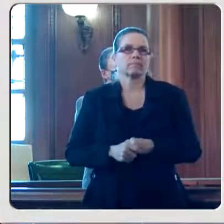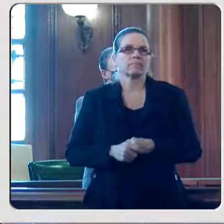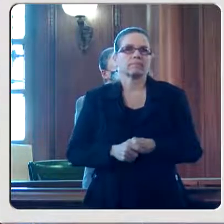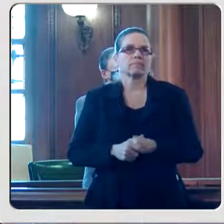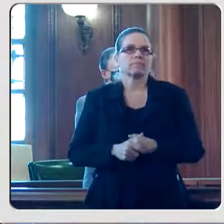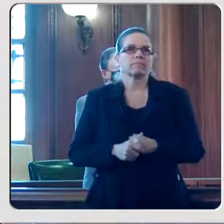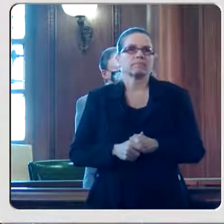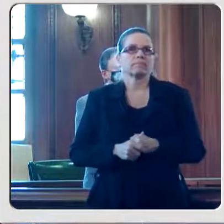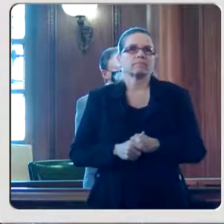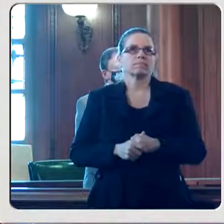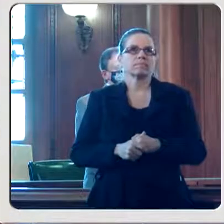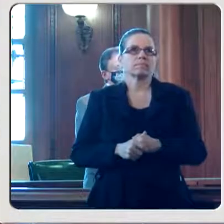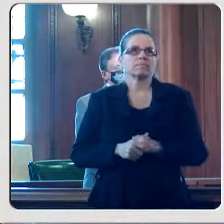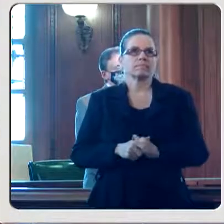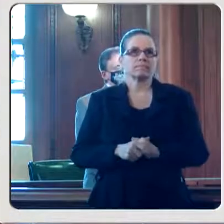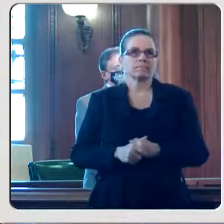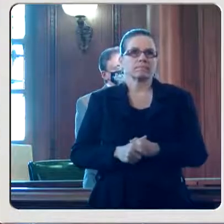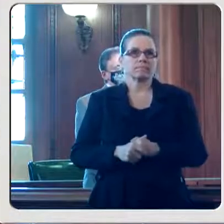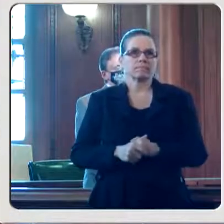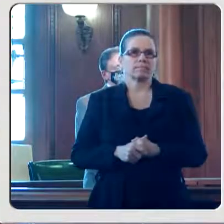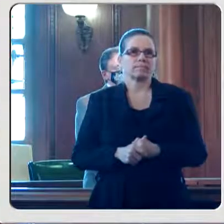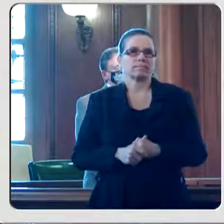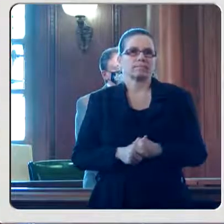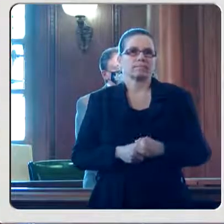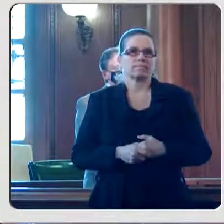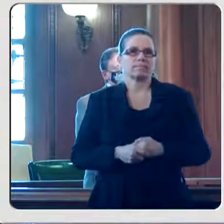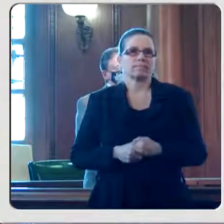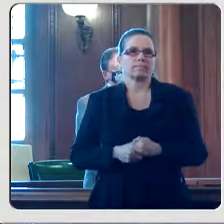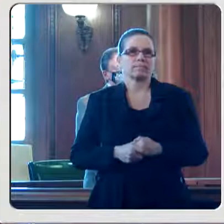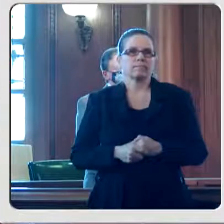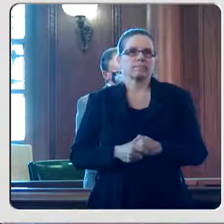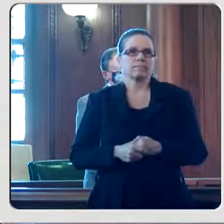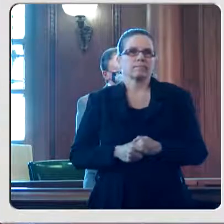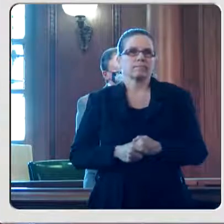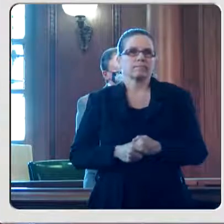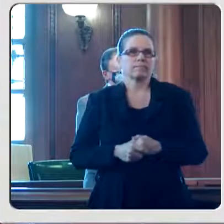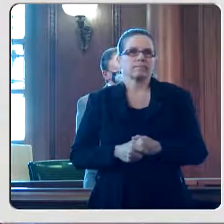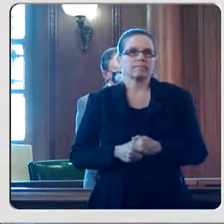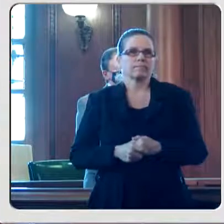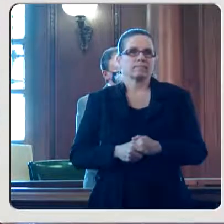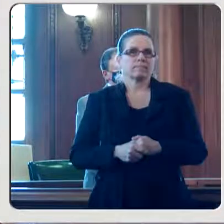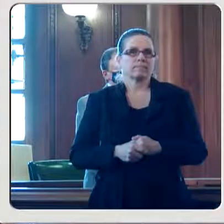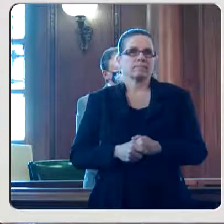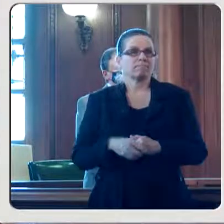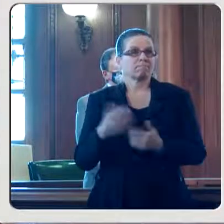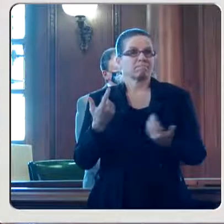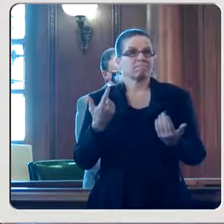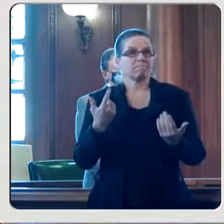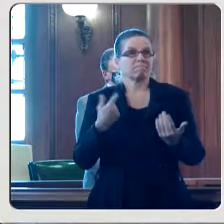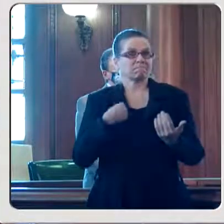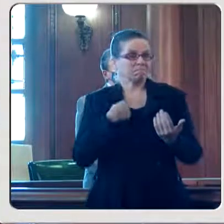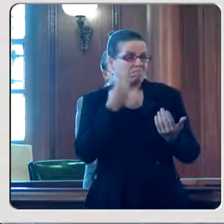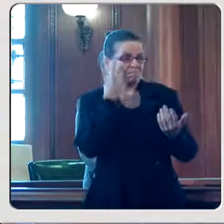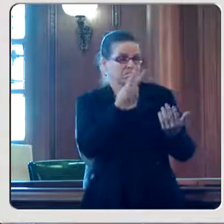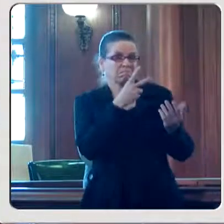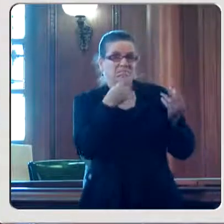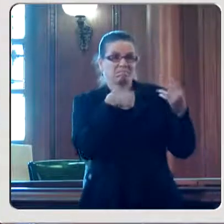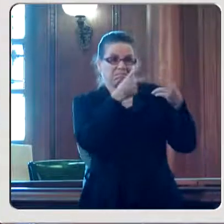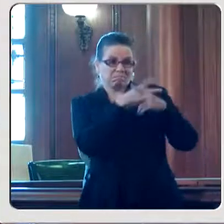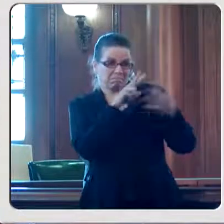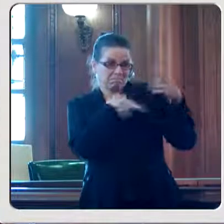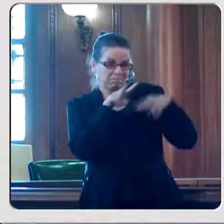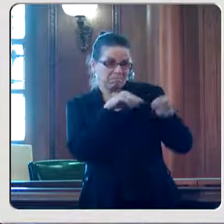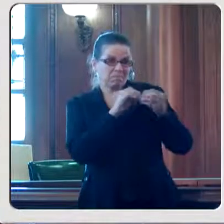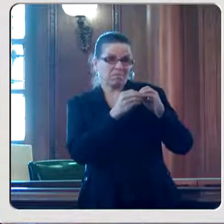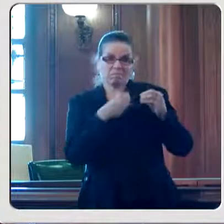up. So overall, in terms of our cases, we are pleased once again that we're seeing some decrease.